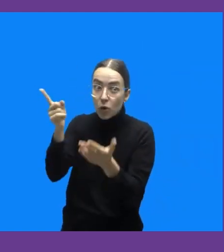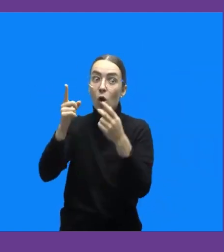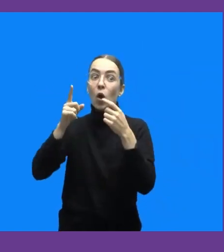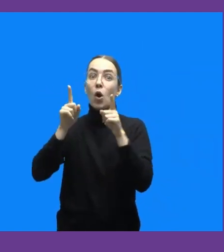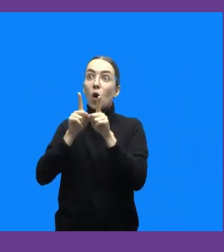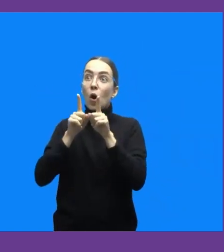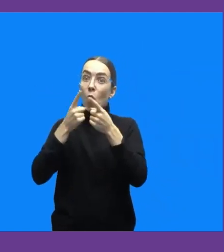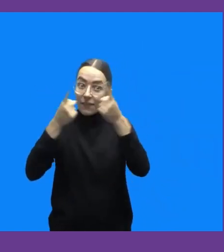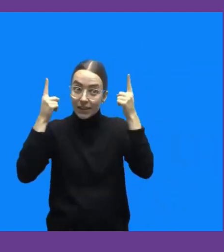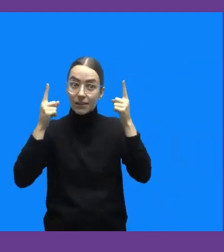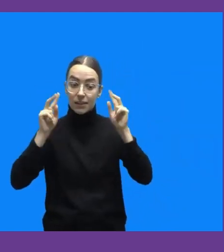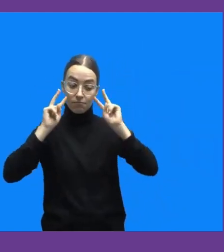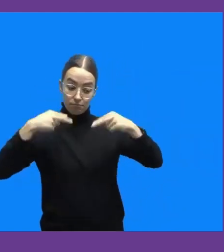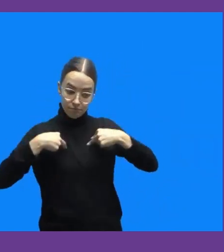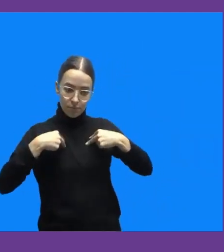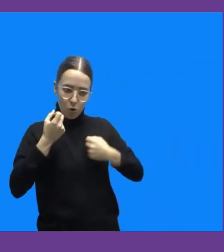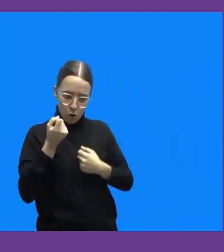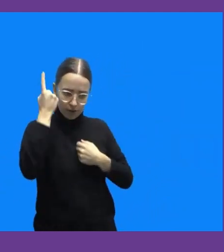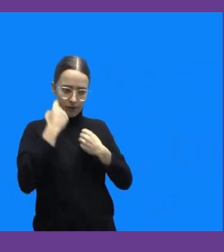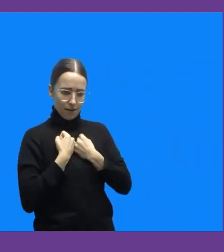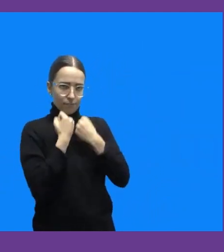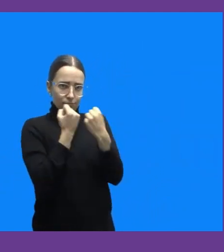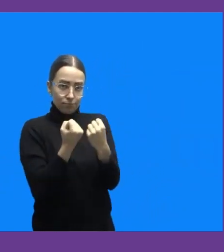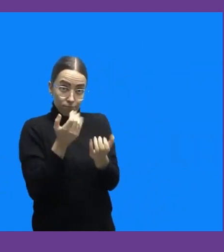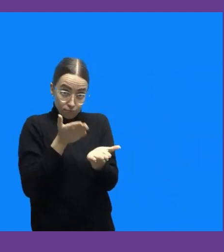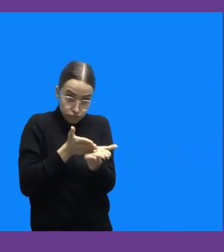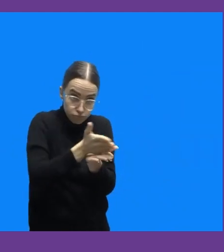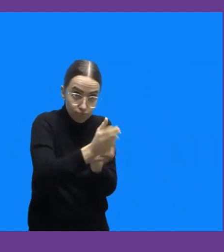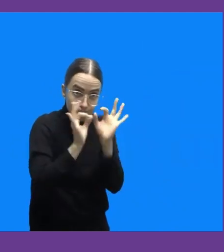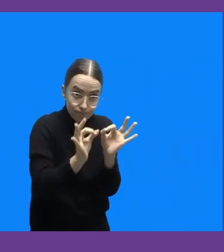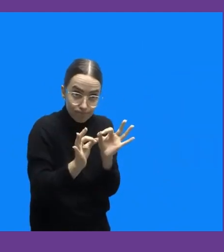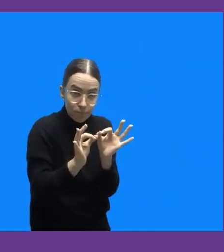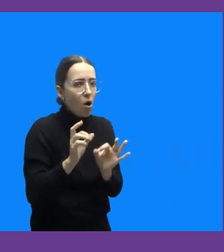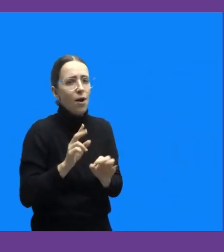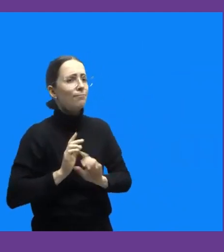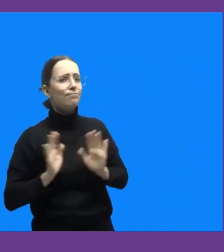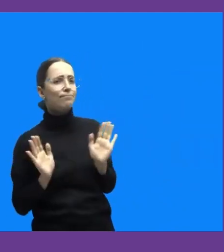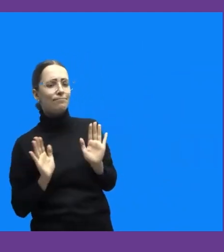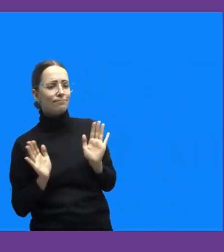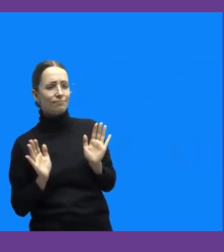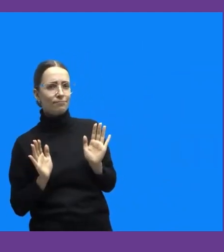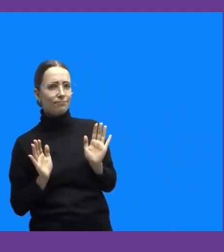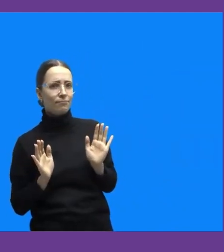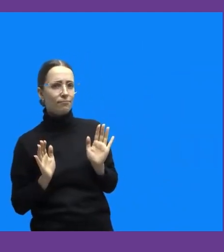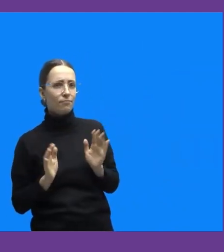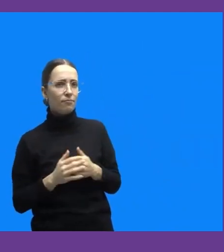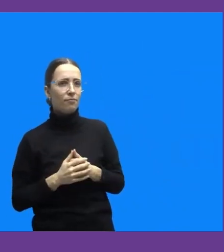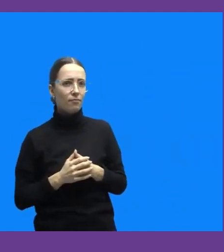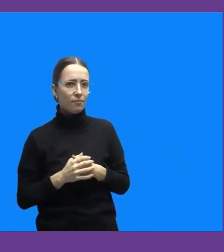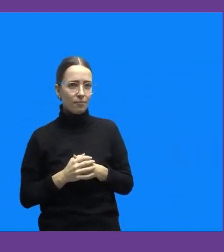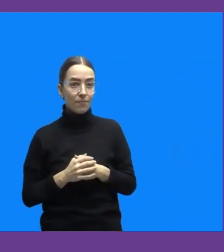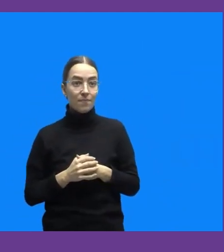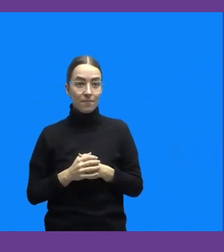had 64 universities that joined the project and that were responding and completing this questionnaire.